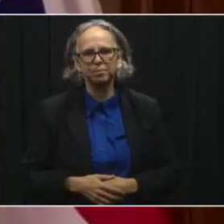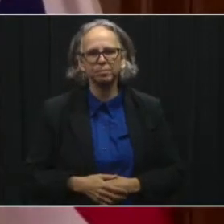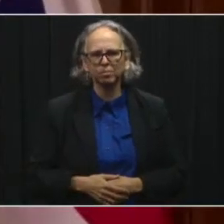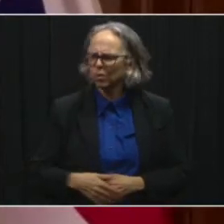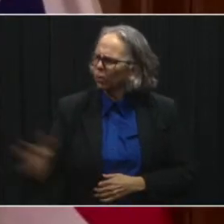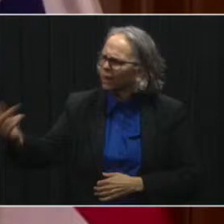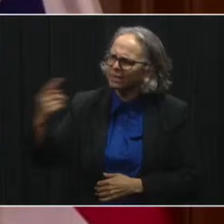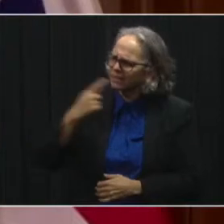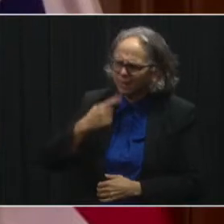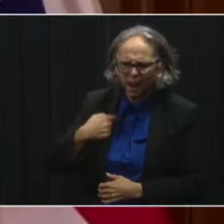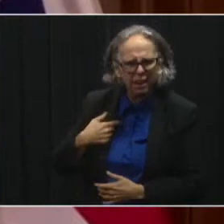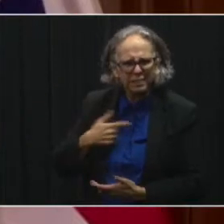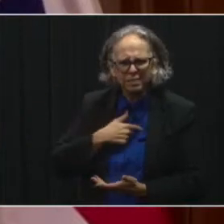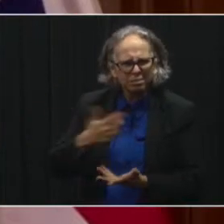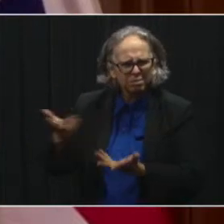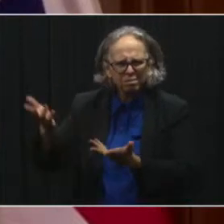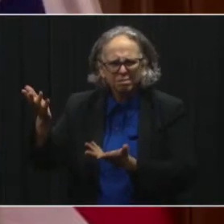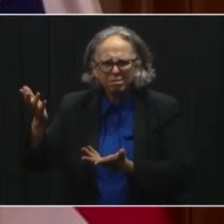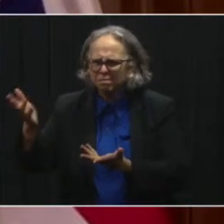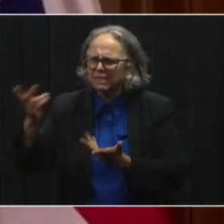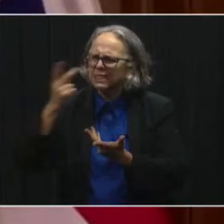Akron and